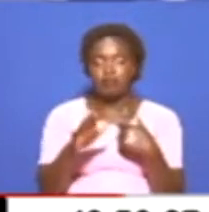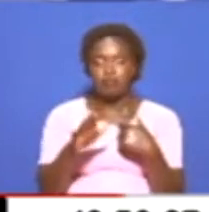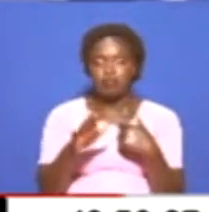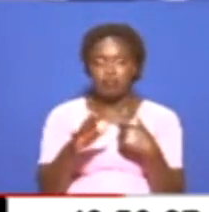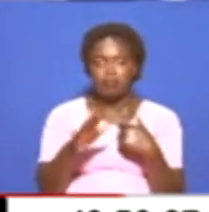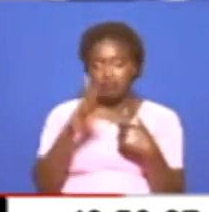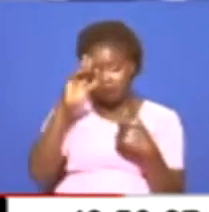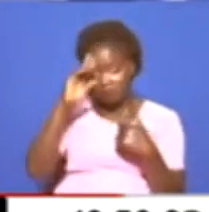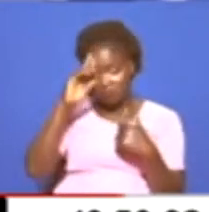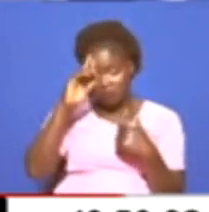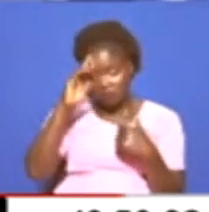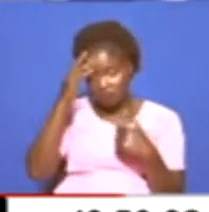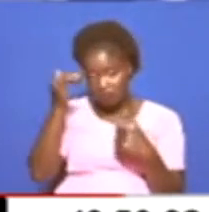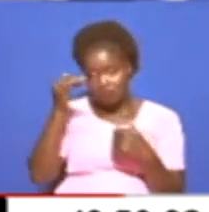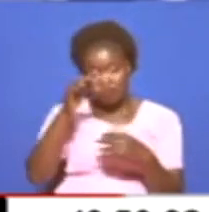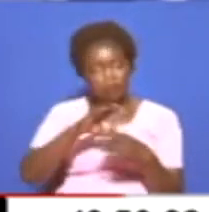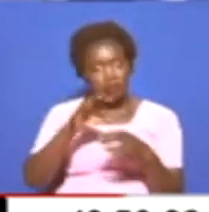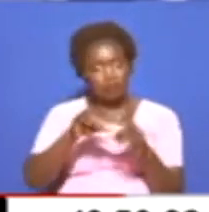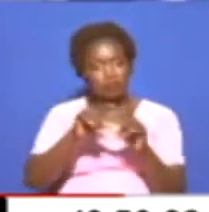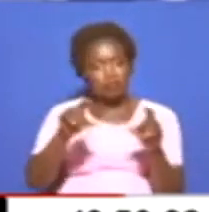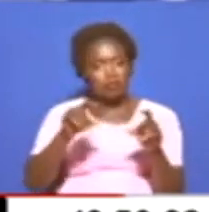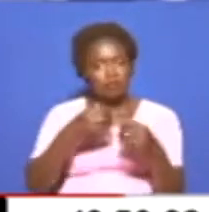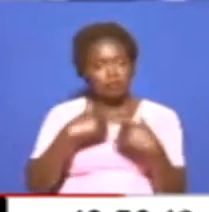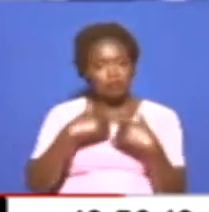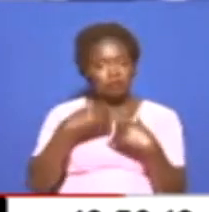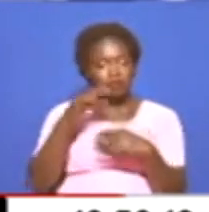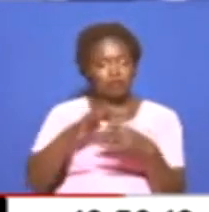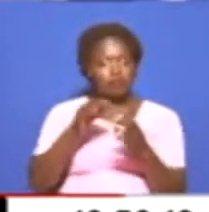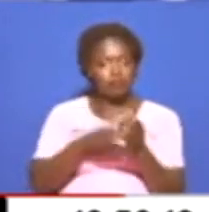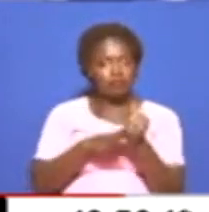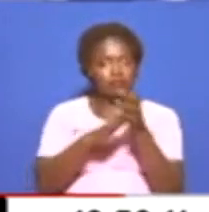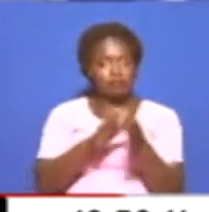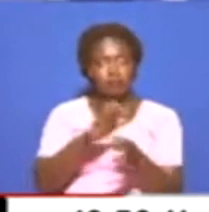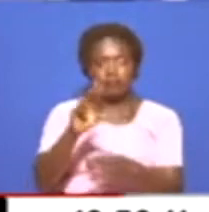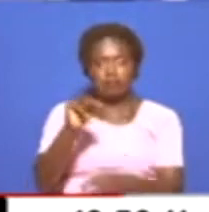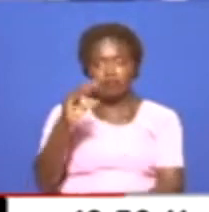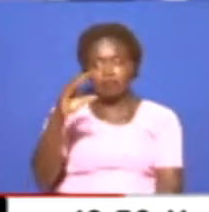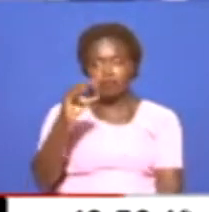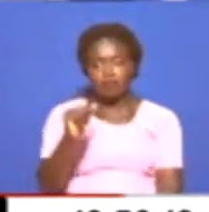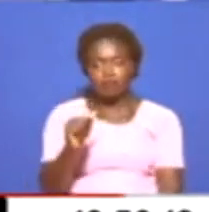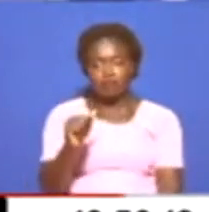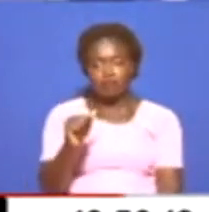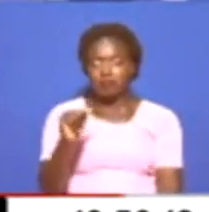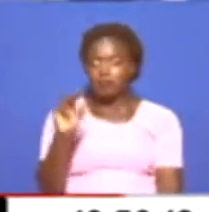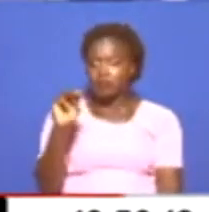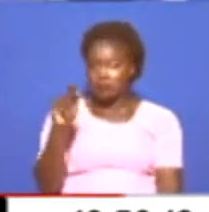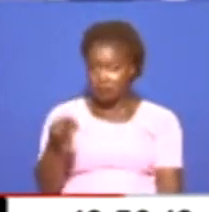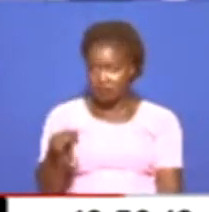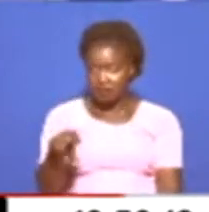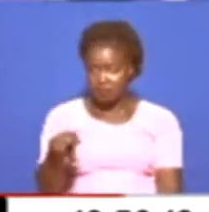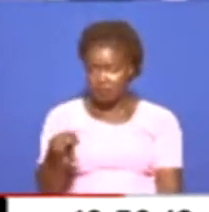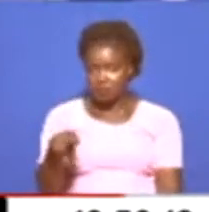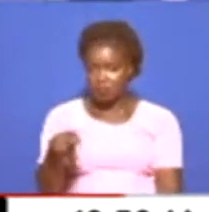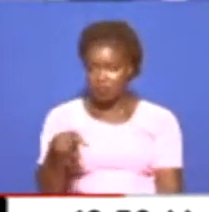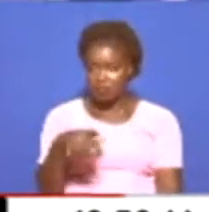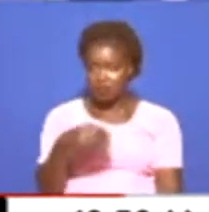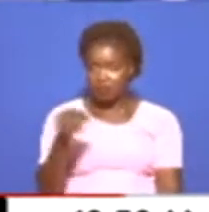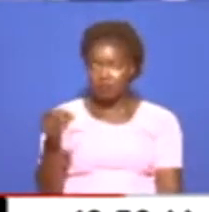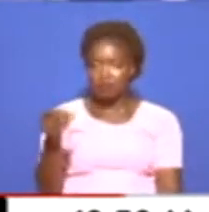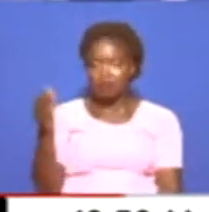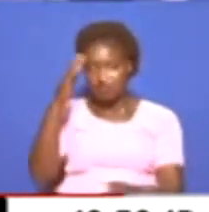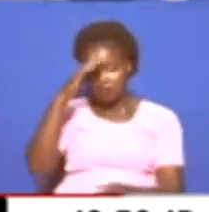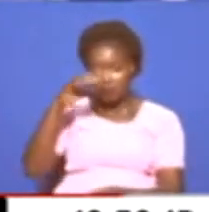reason why you should take a voting card to elect your local leader, the MCA, your MP, and going all the way to the